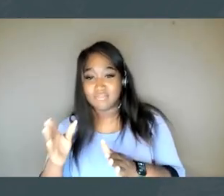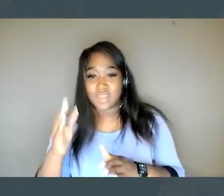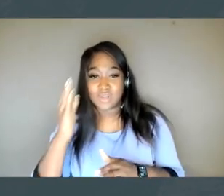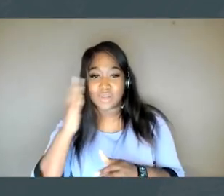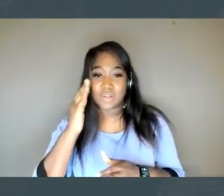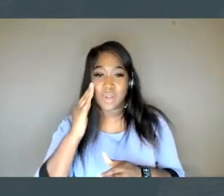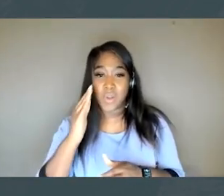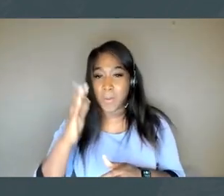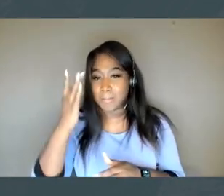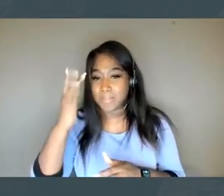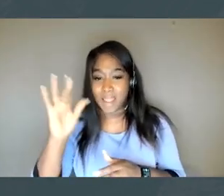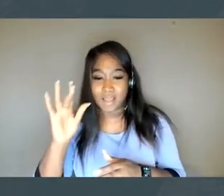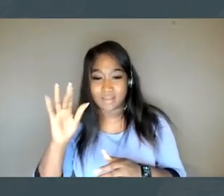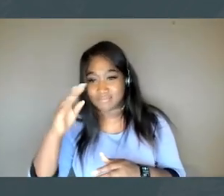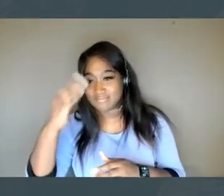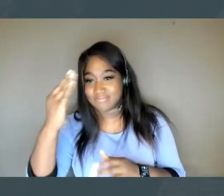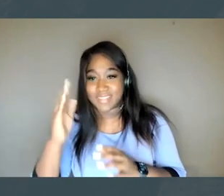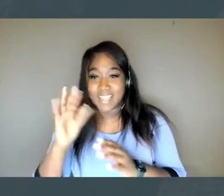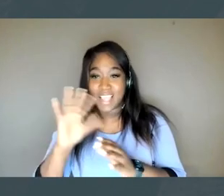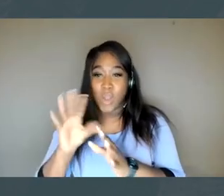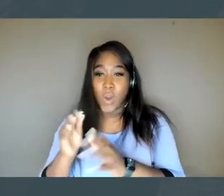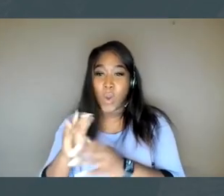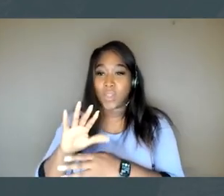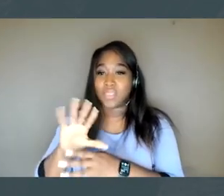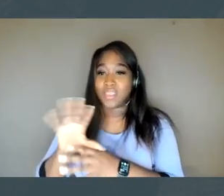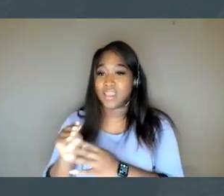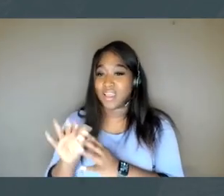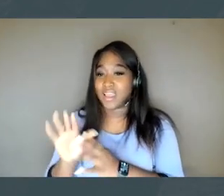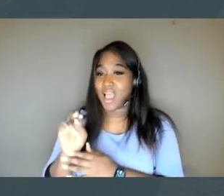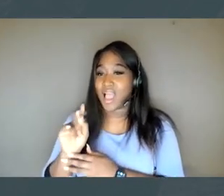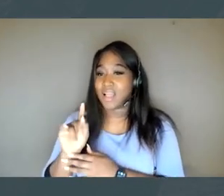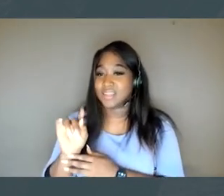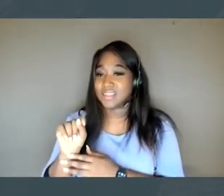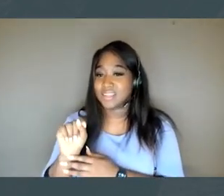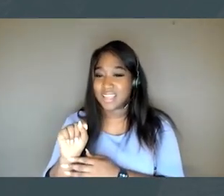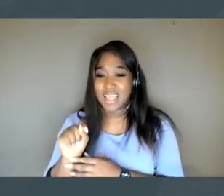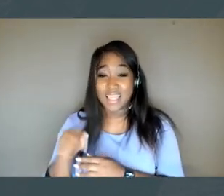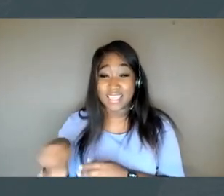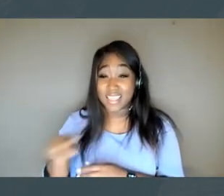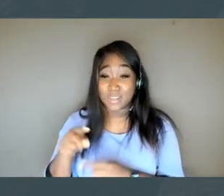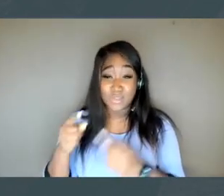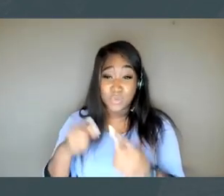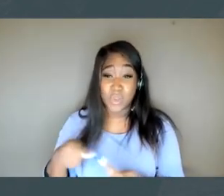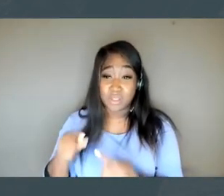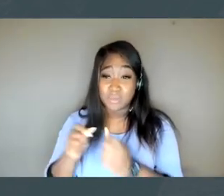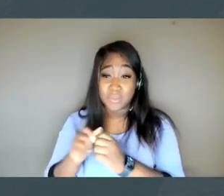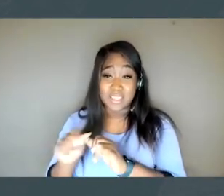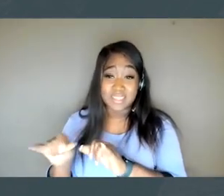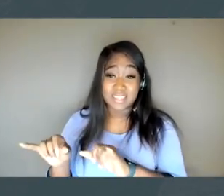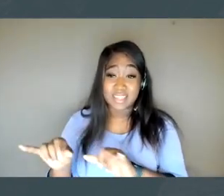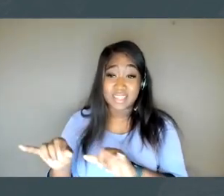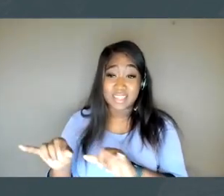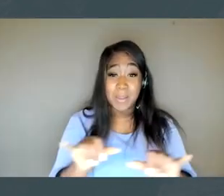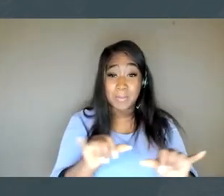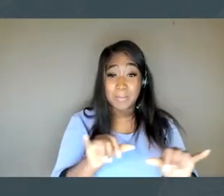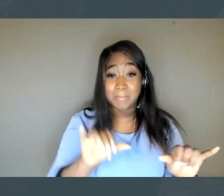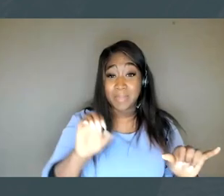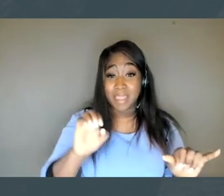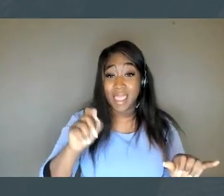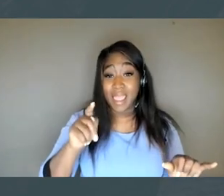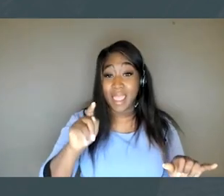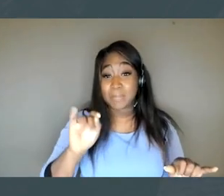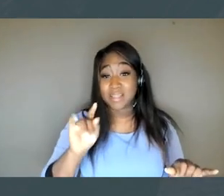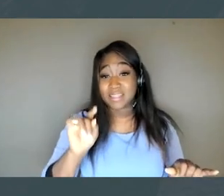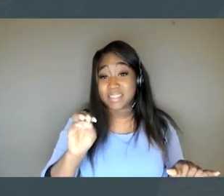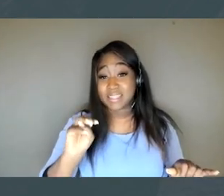know, they're struggling with the same, you know, epistemic enclosure